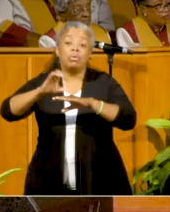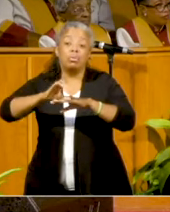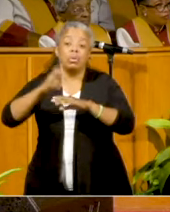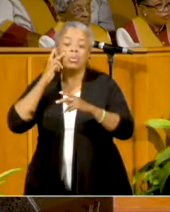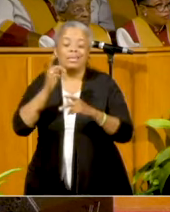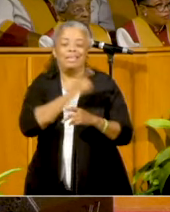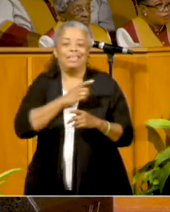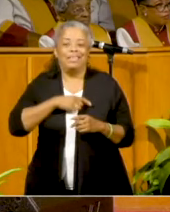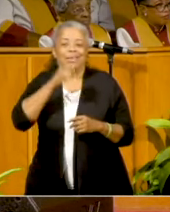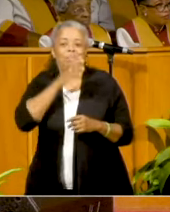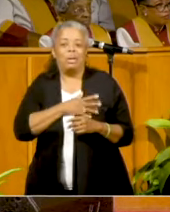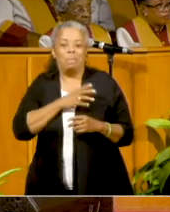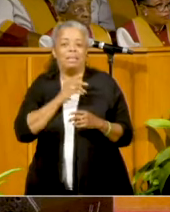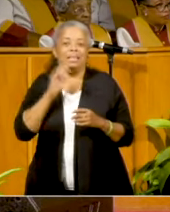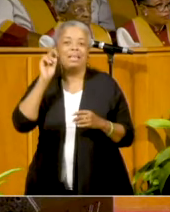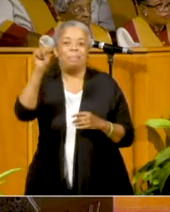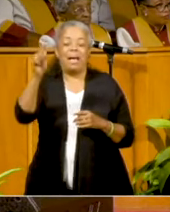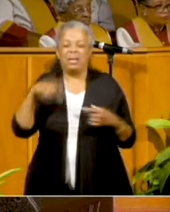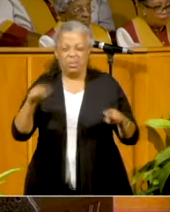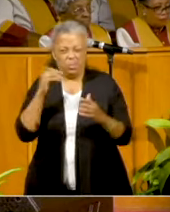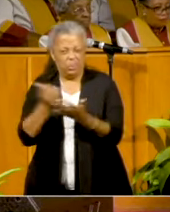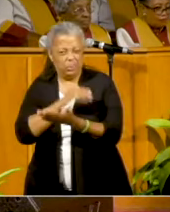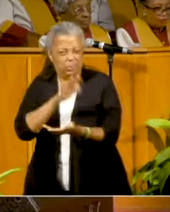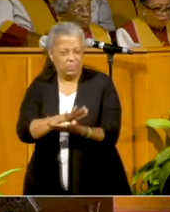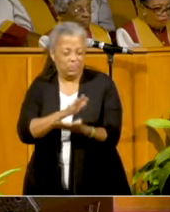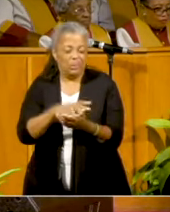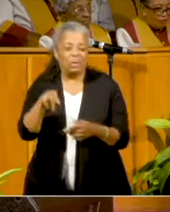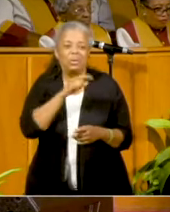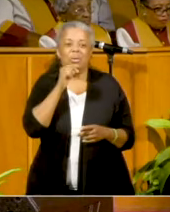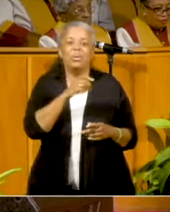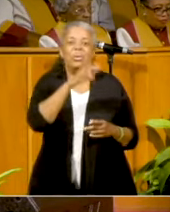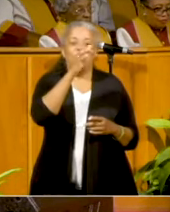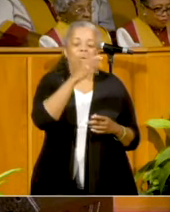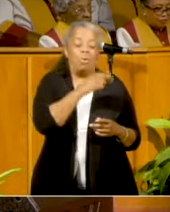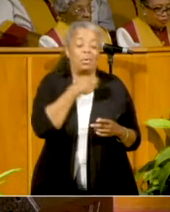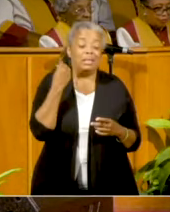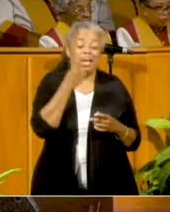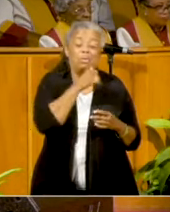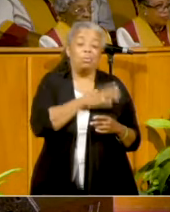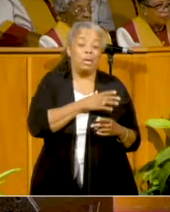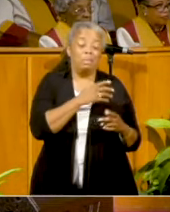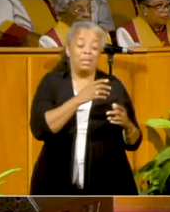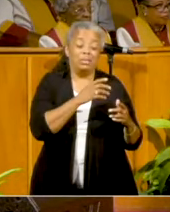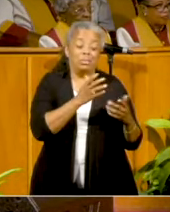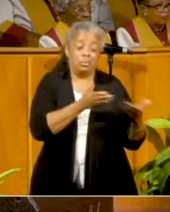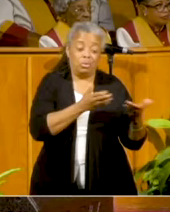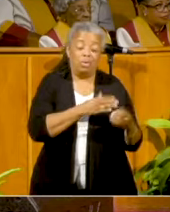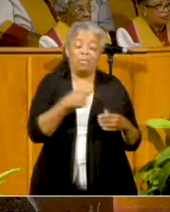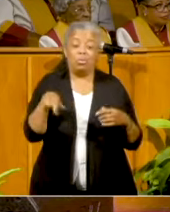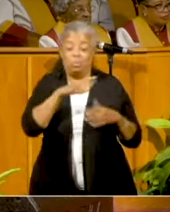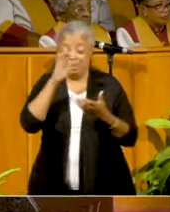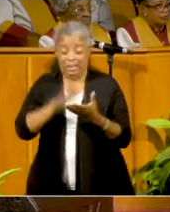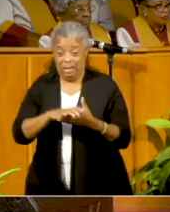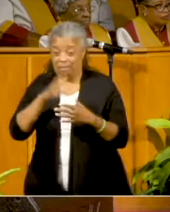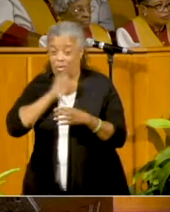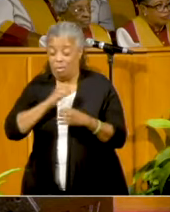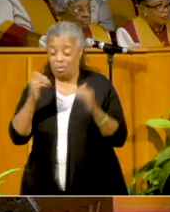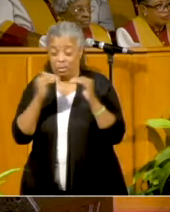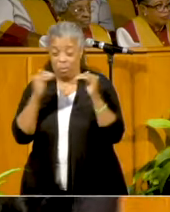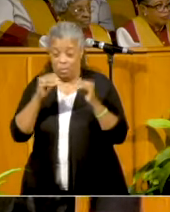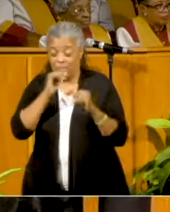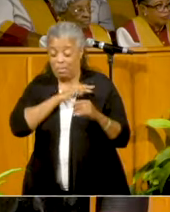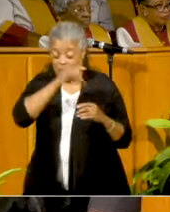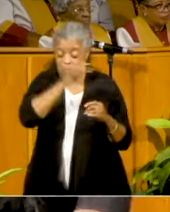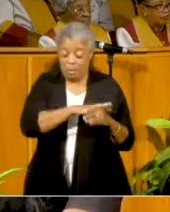forming back there. See, y'all are new school. Y'all ordained women to serve. You believe in this equality of men and women. But in an old school